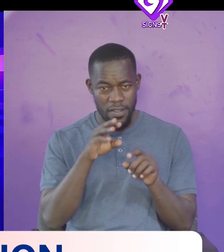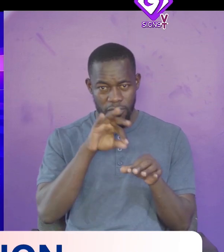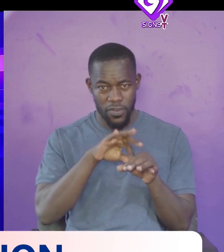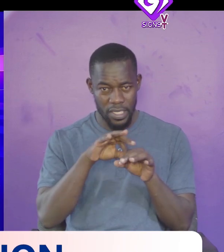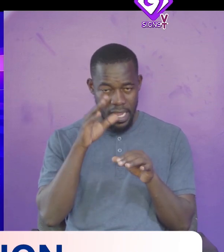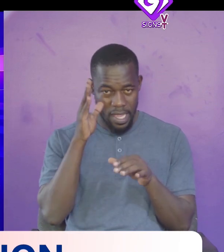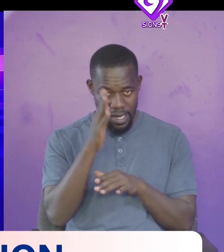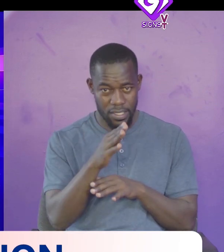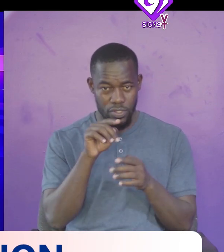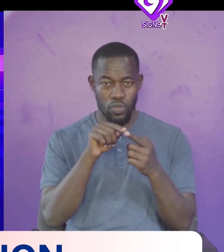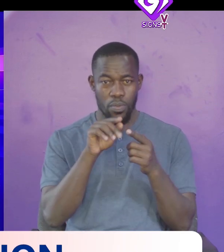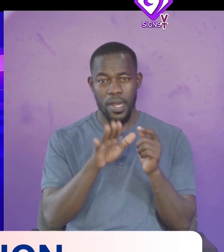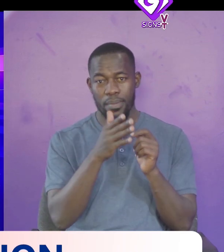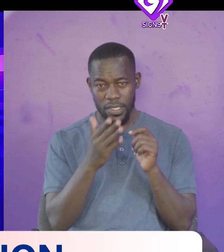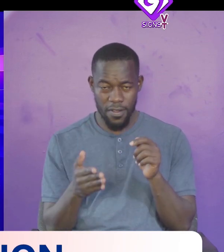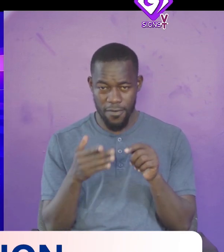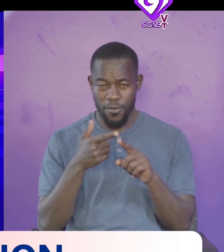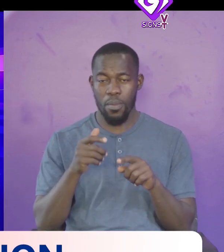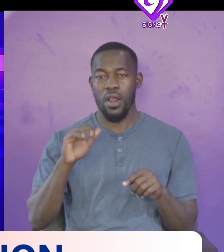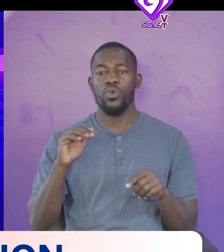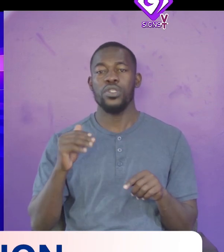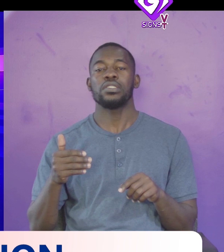from counties? From counties? Just give us that,